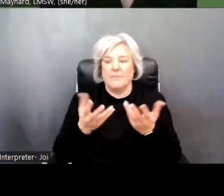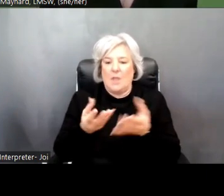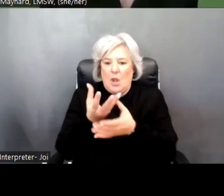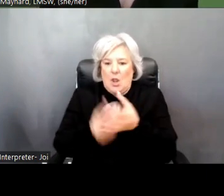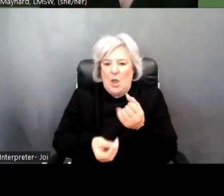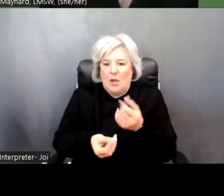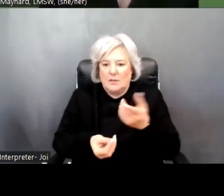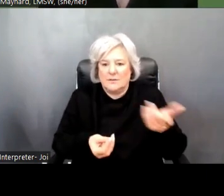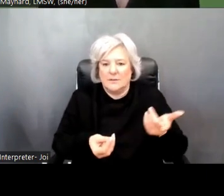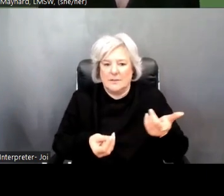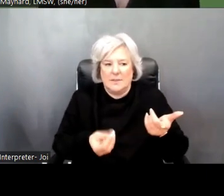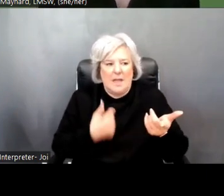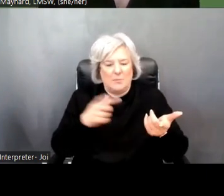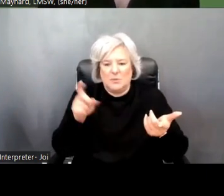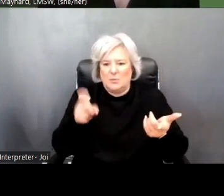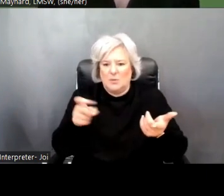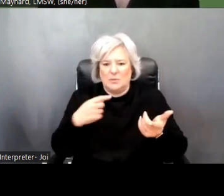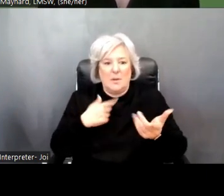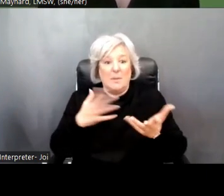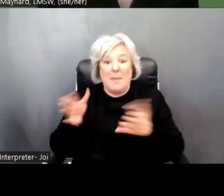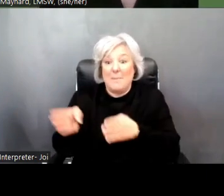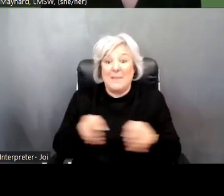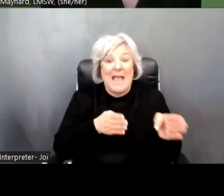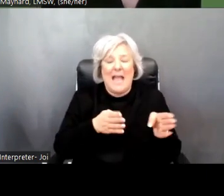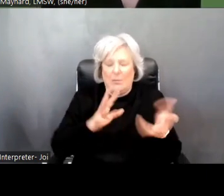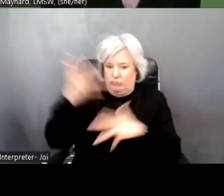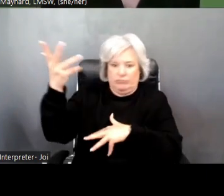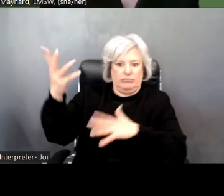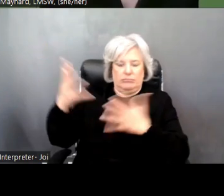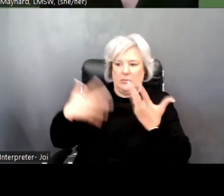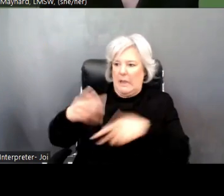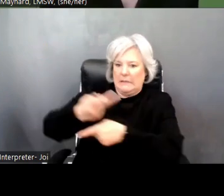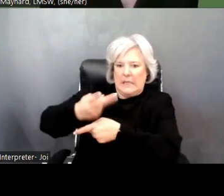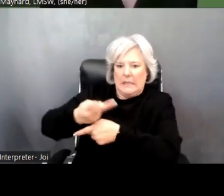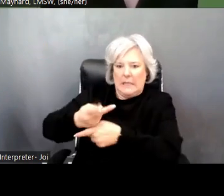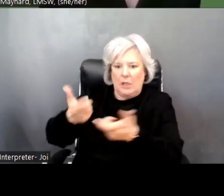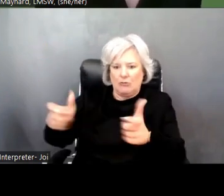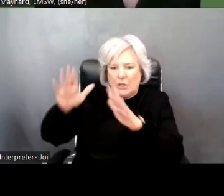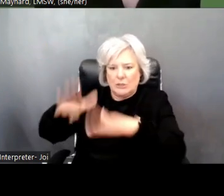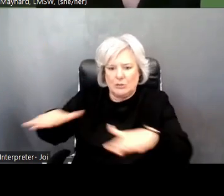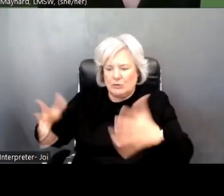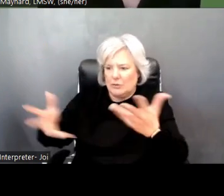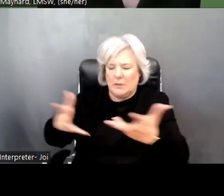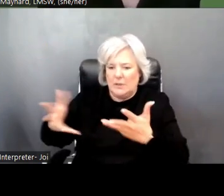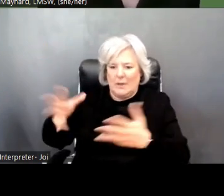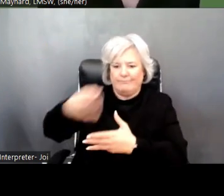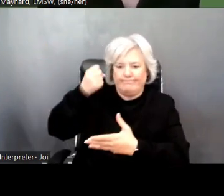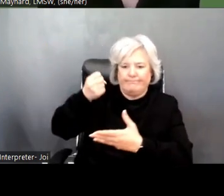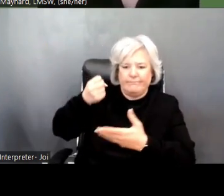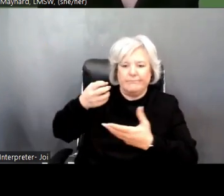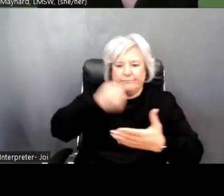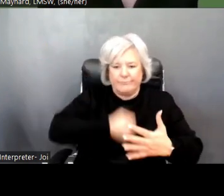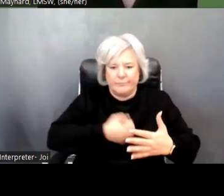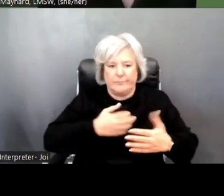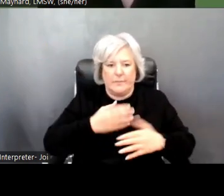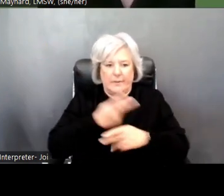be going. What was I planning to do? And now I'm parenting little ones again. So lots of loss going on